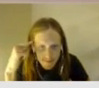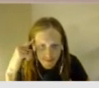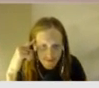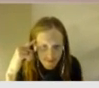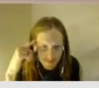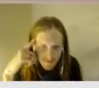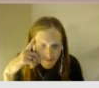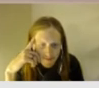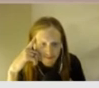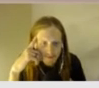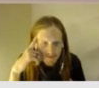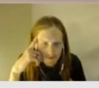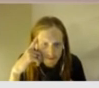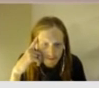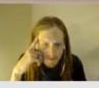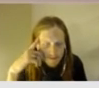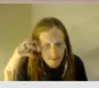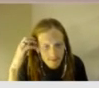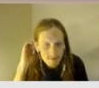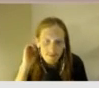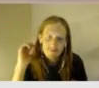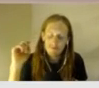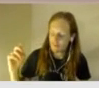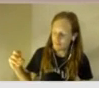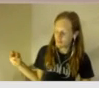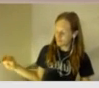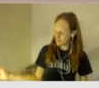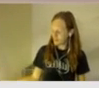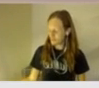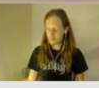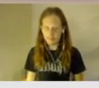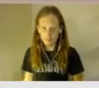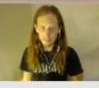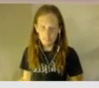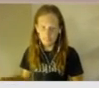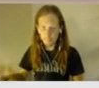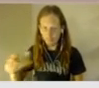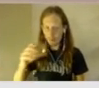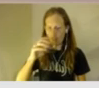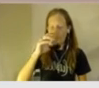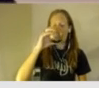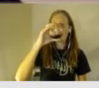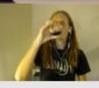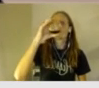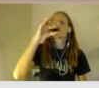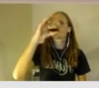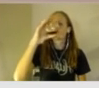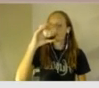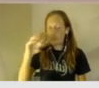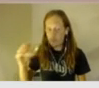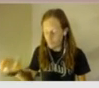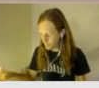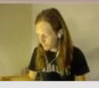I guess it depends on the project. And I'm a project shooter. If there was one thing that kind of connects all